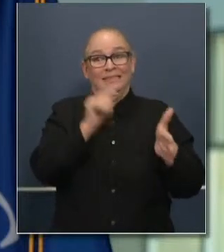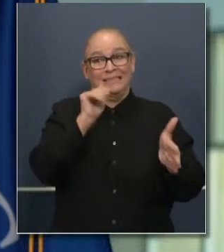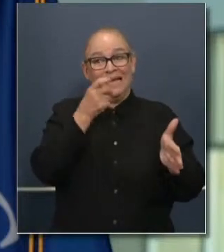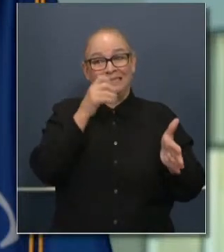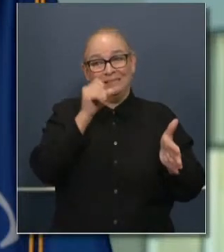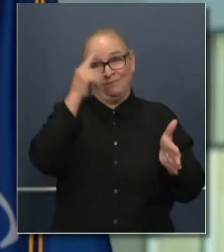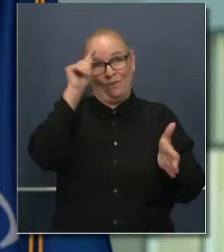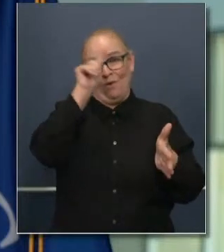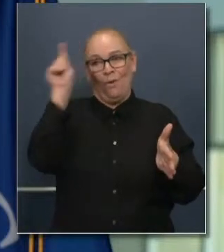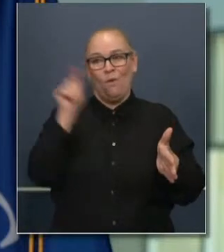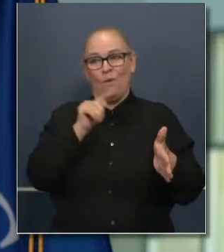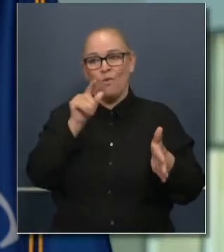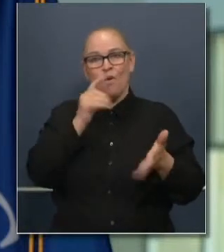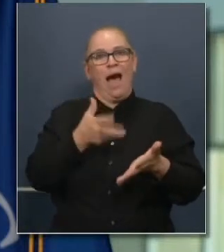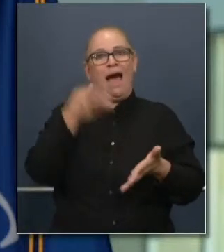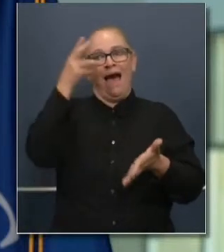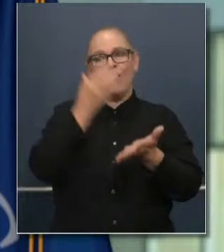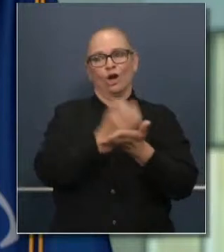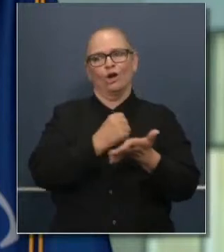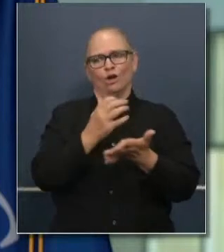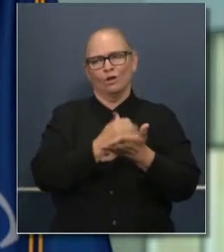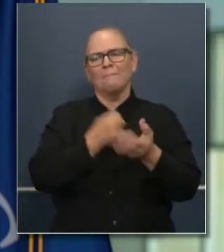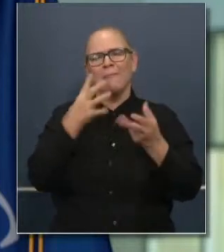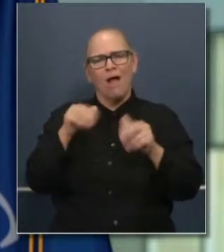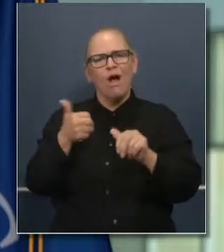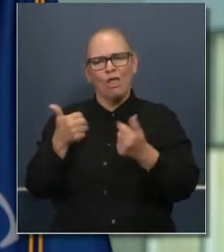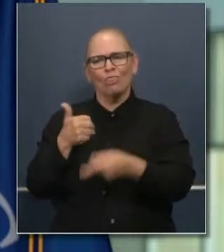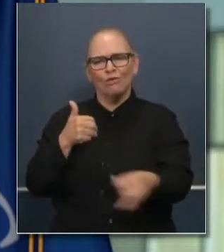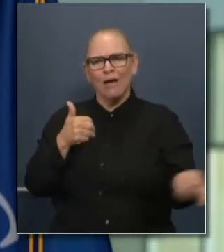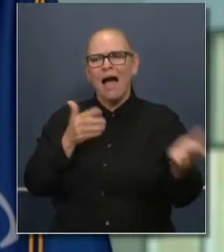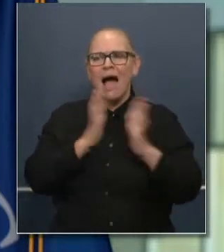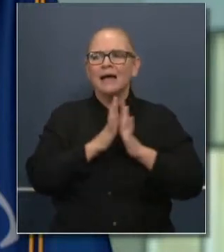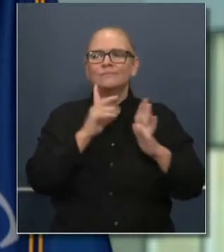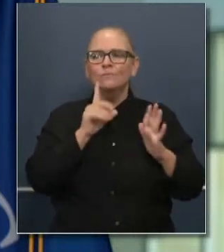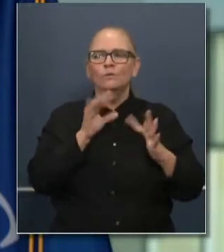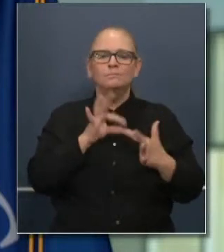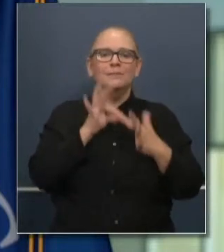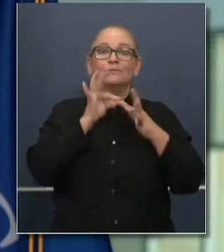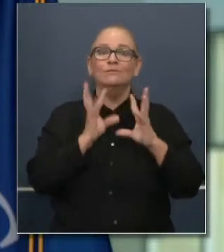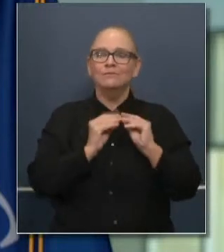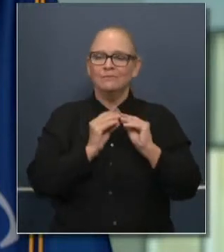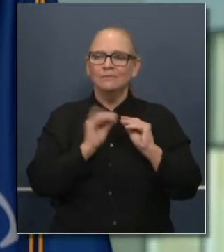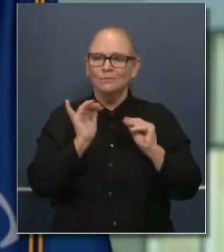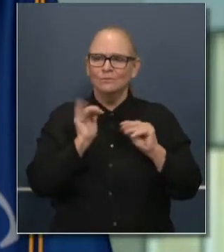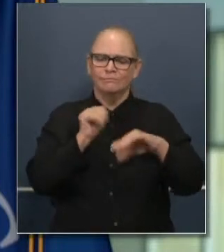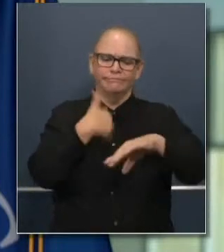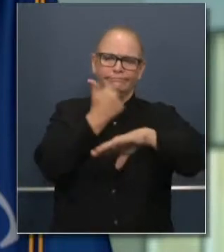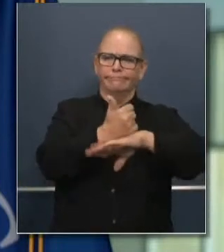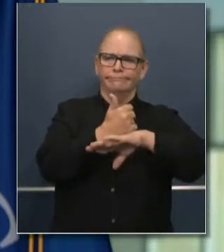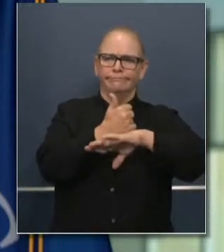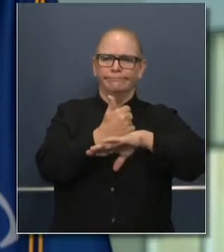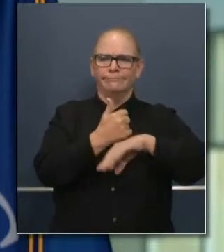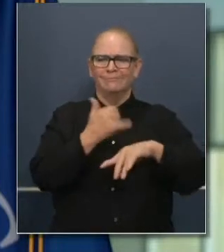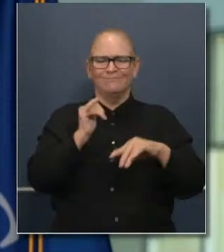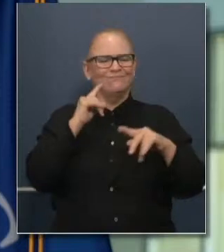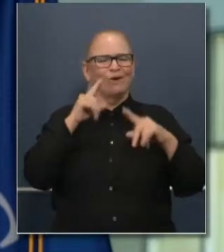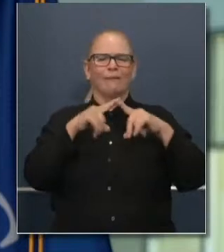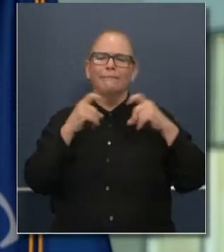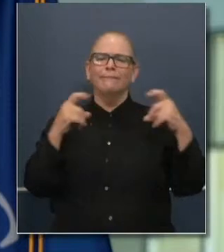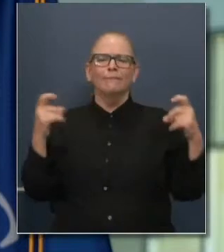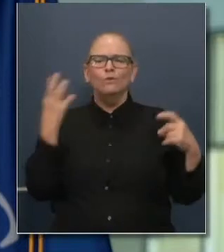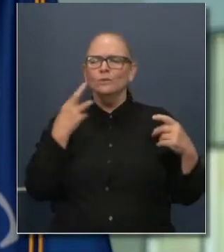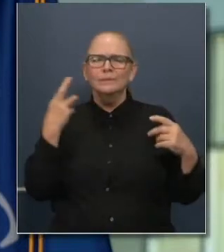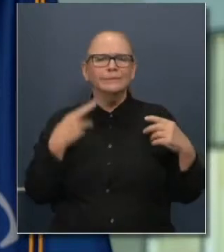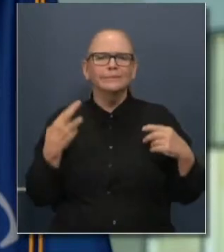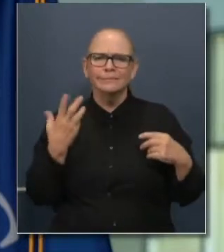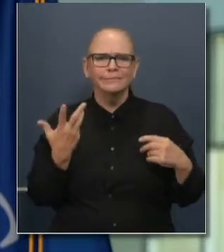of consideration for special session related to health and other needs. We'll consider a special session for a suite of